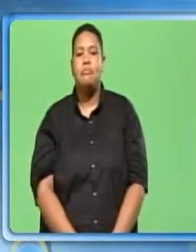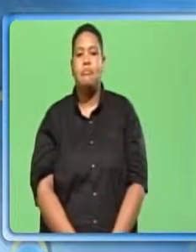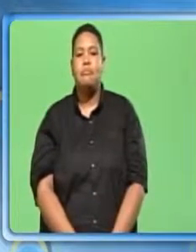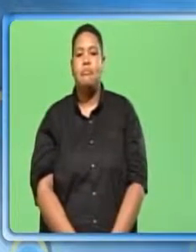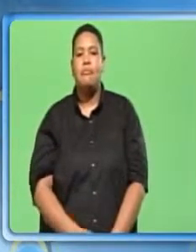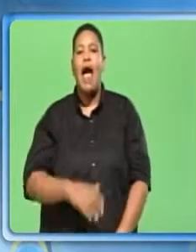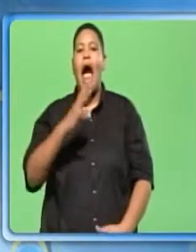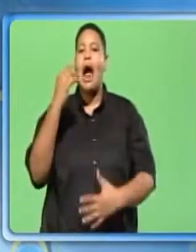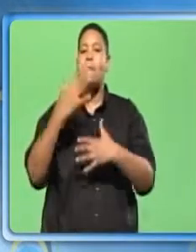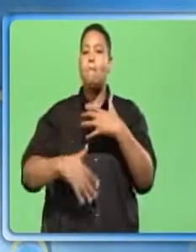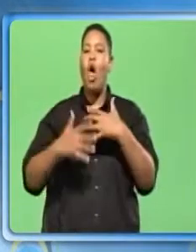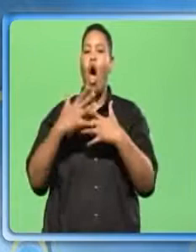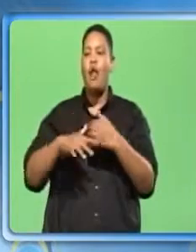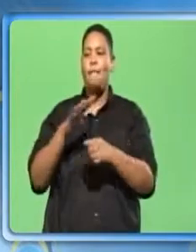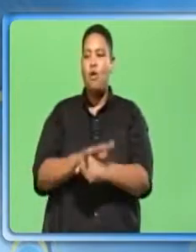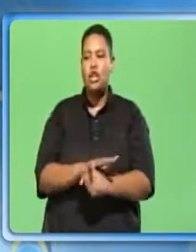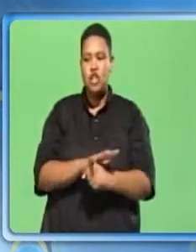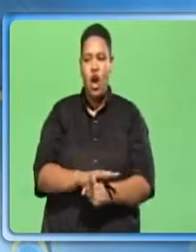and blood pressure.